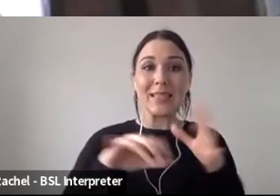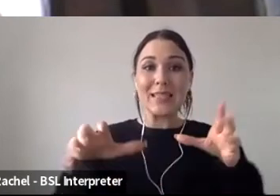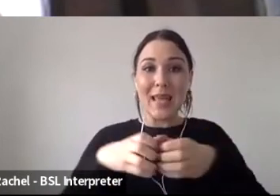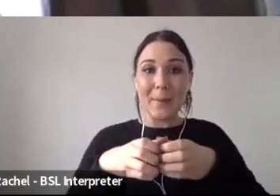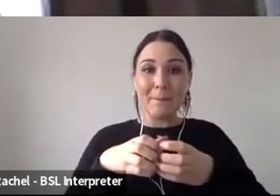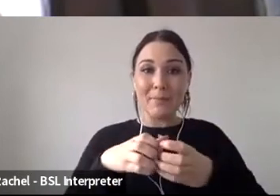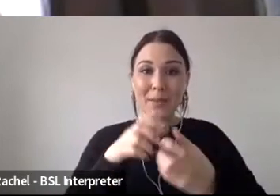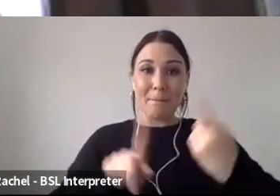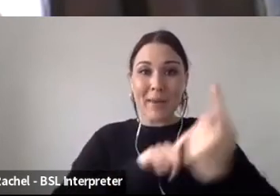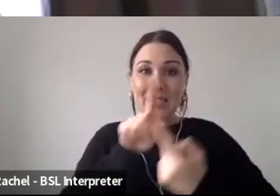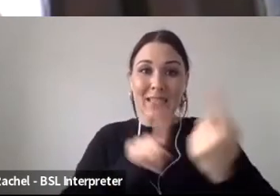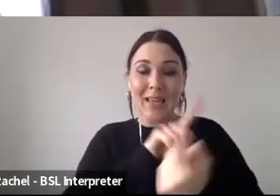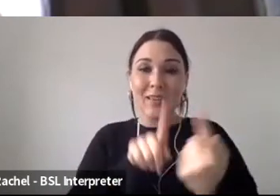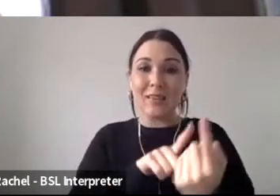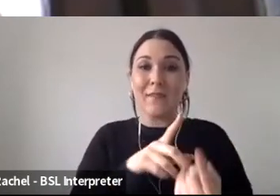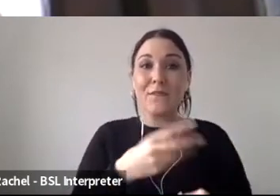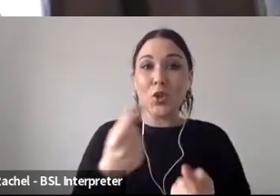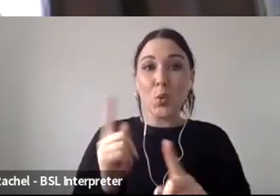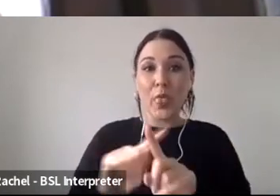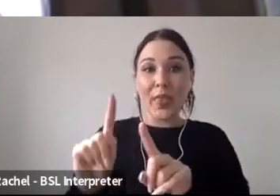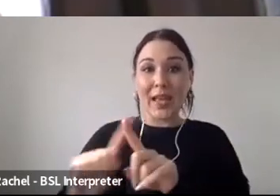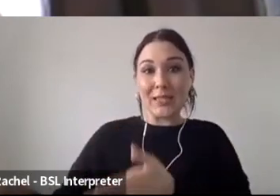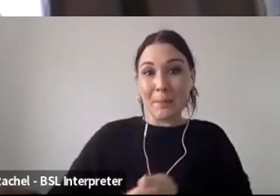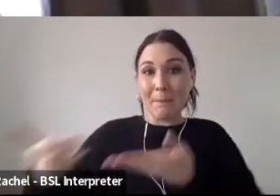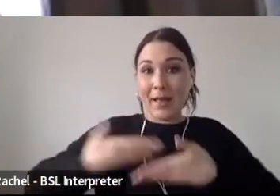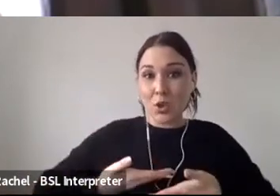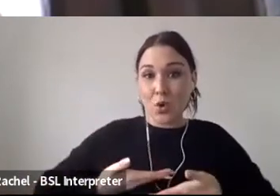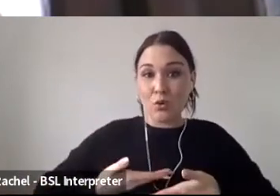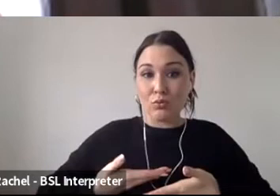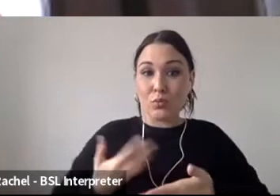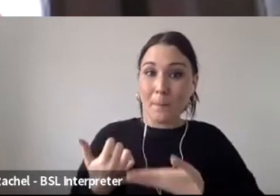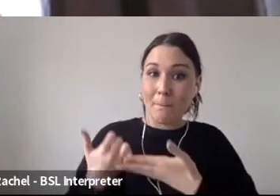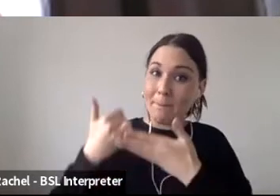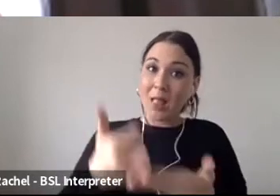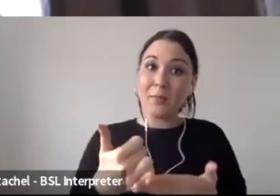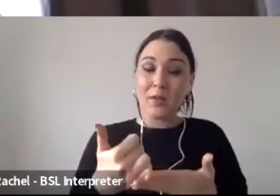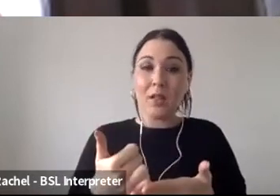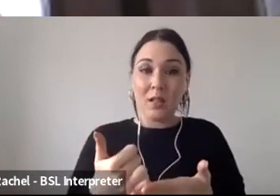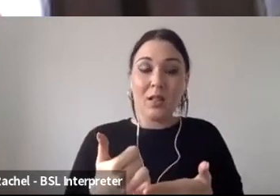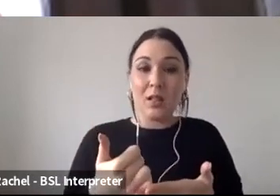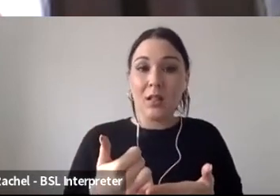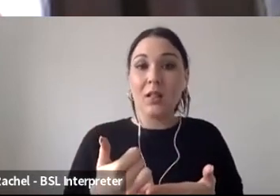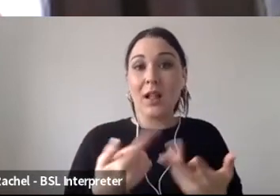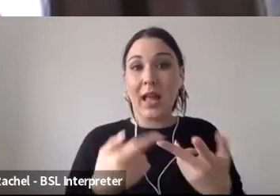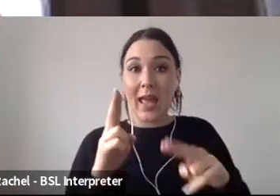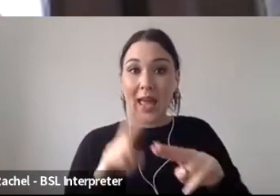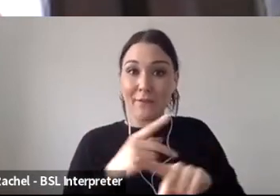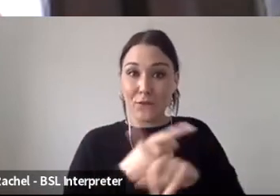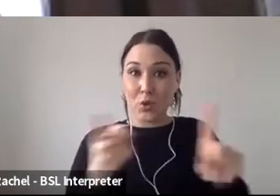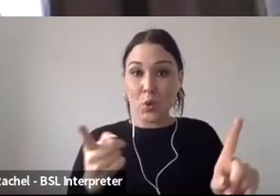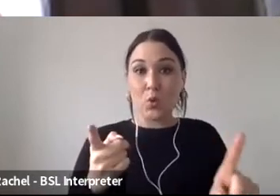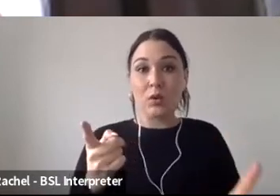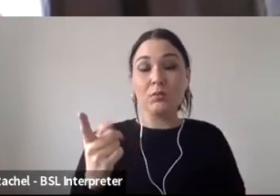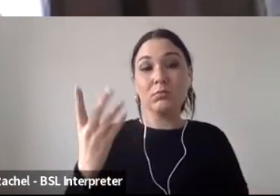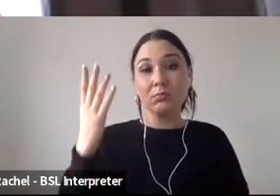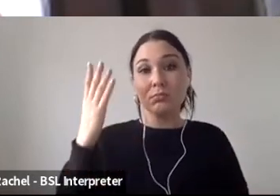a few things that were passed on to me that might be helpful. If your hearing